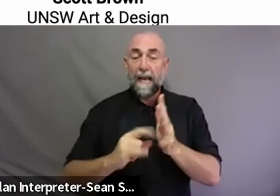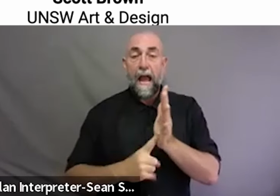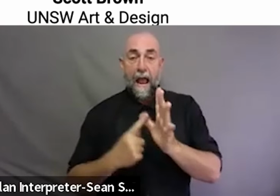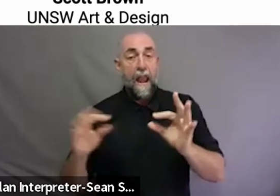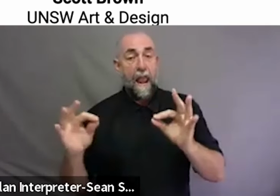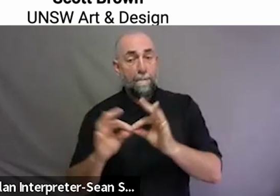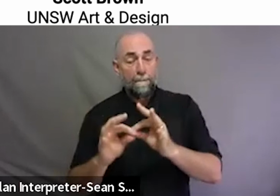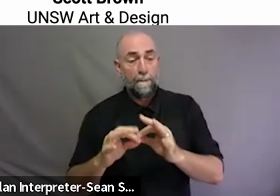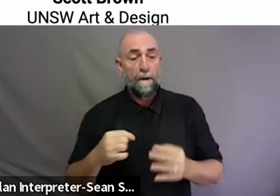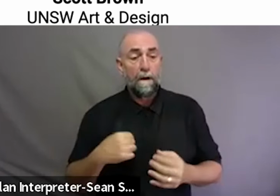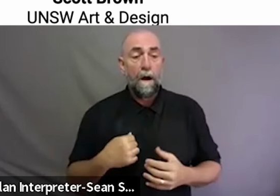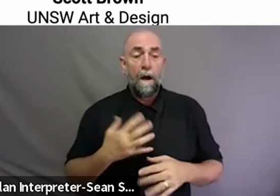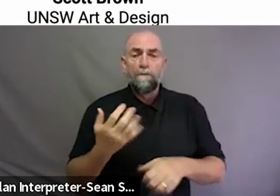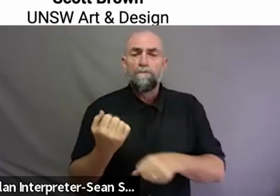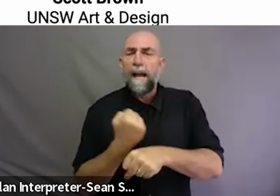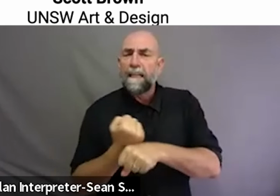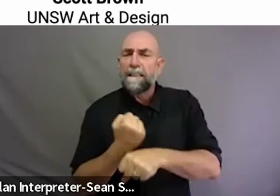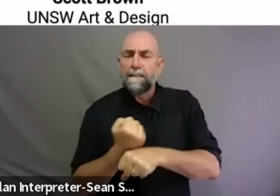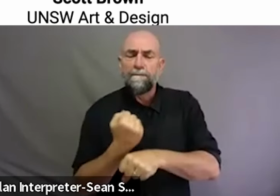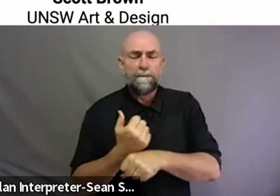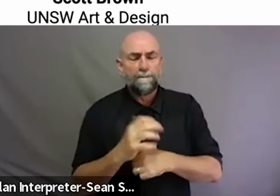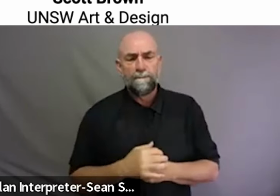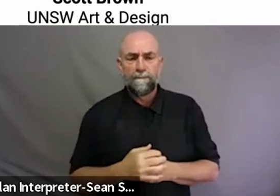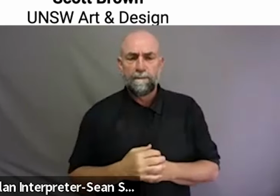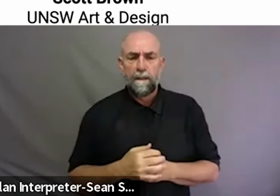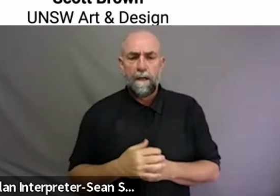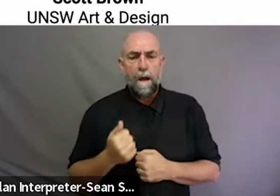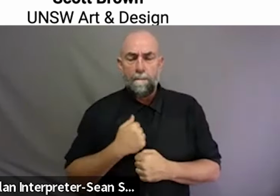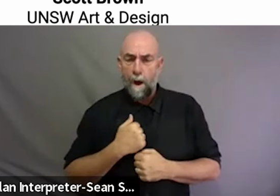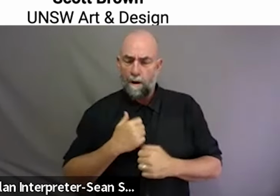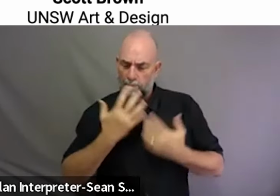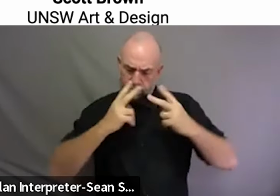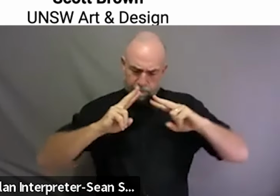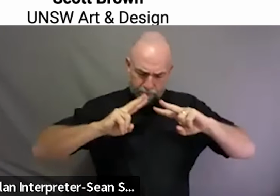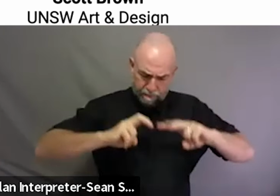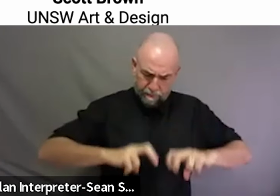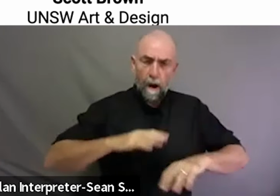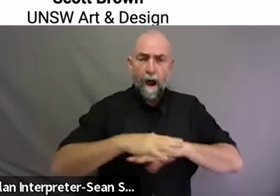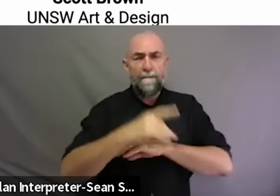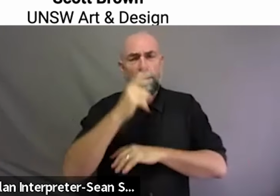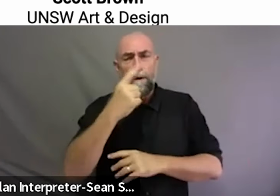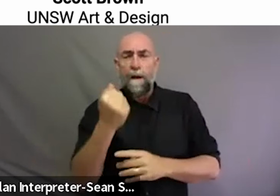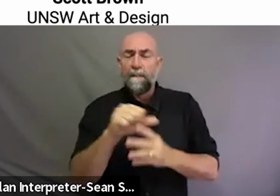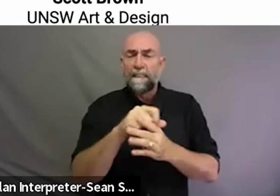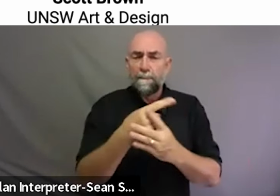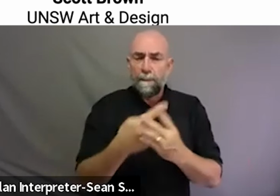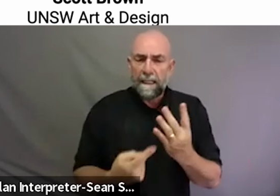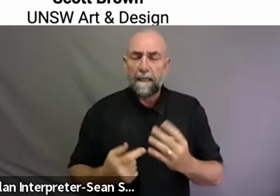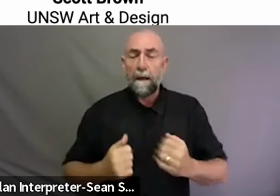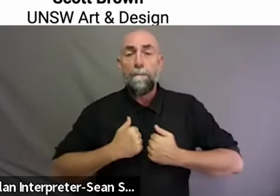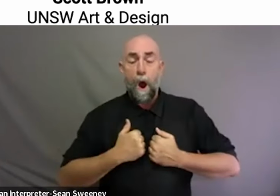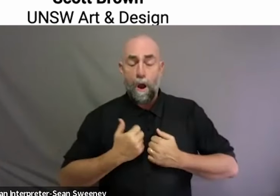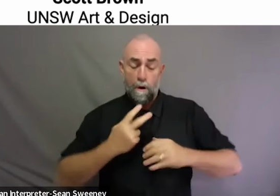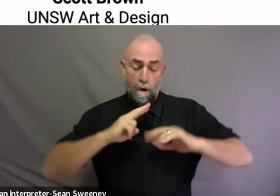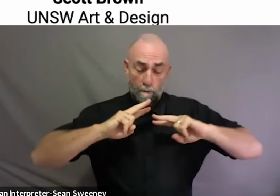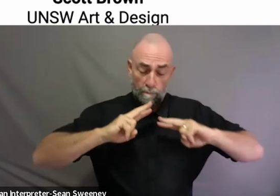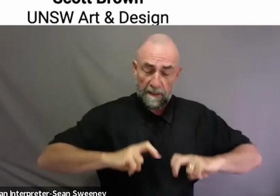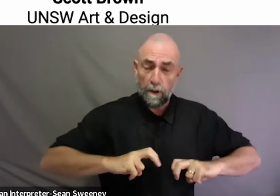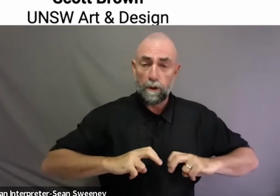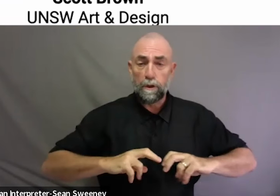with neurodivergent and people with a disability. And I think very early on in my research